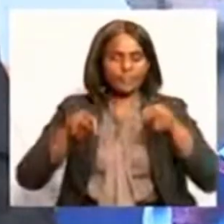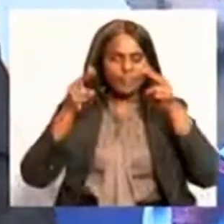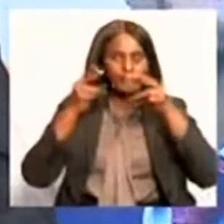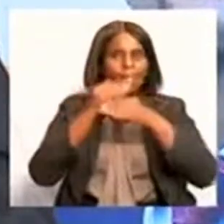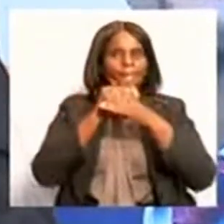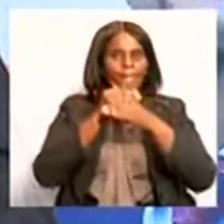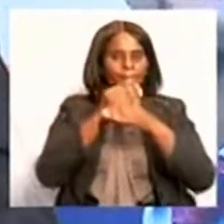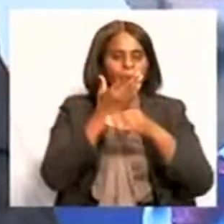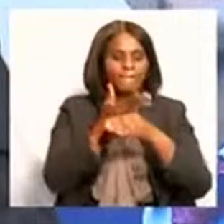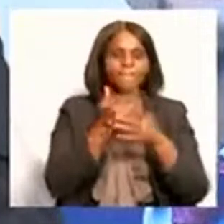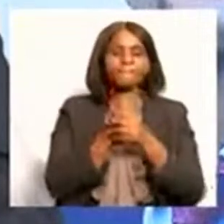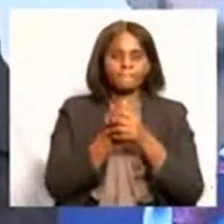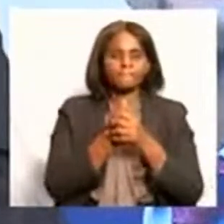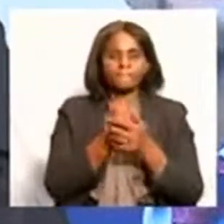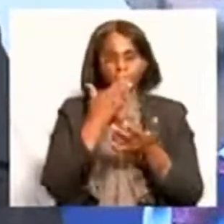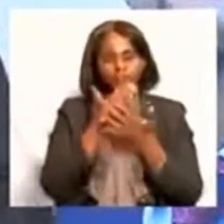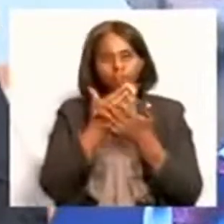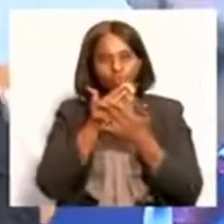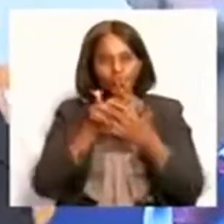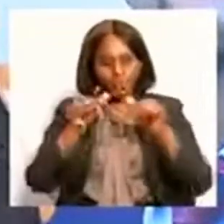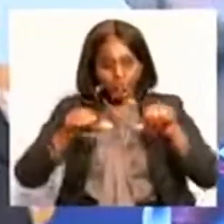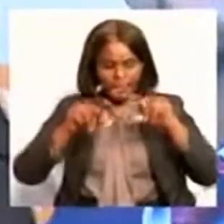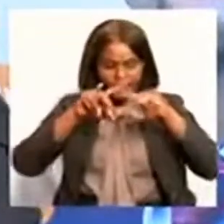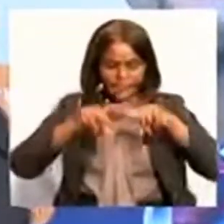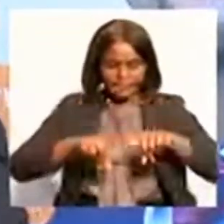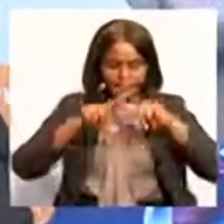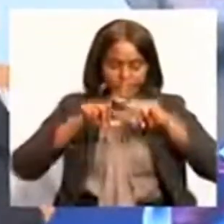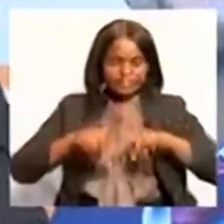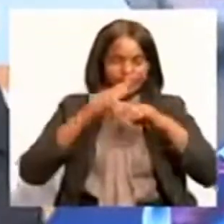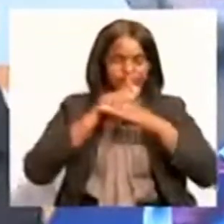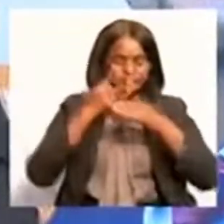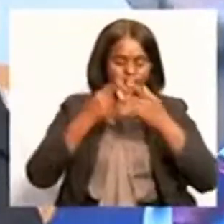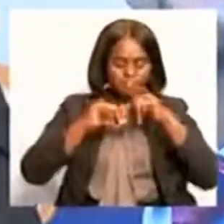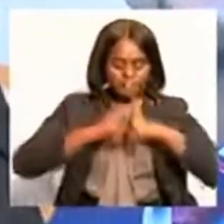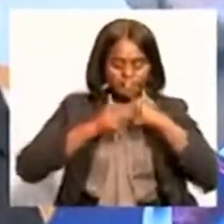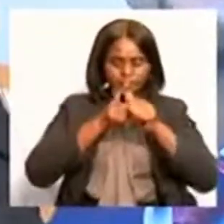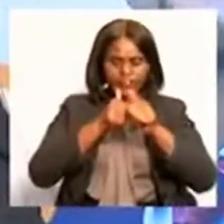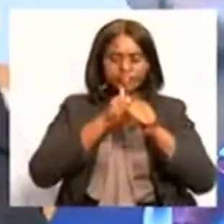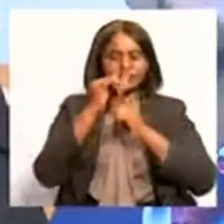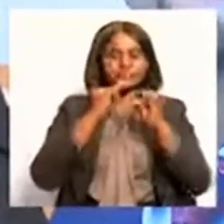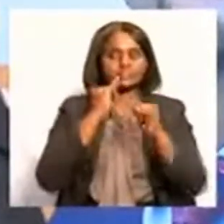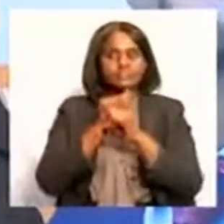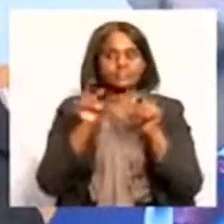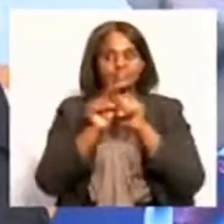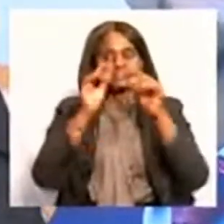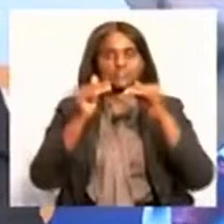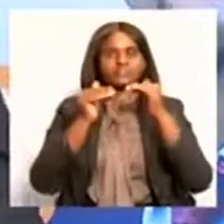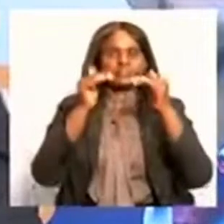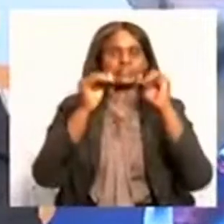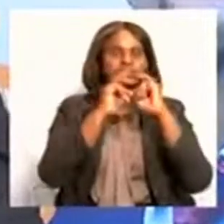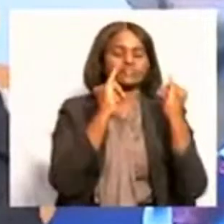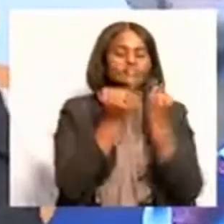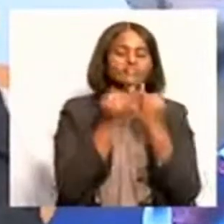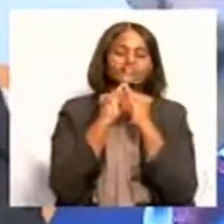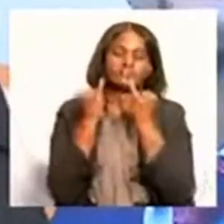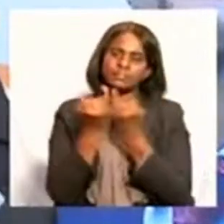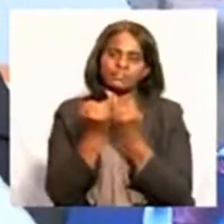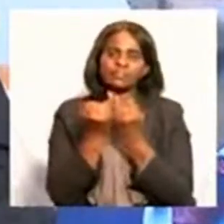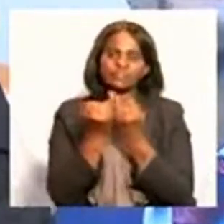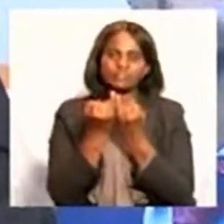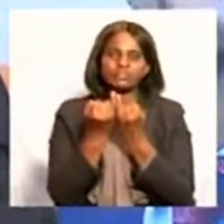standards. Quality of audits depend on standards that we follow. We follow the international standard of supreme audit institutions.